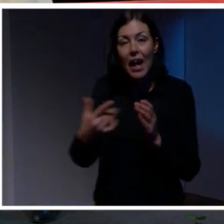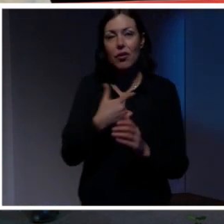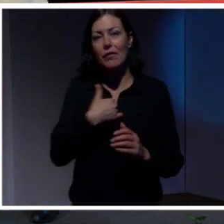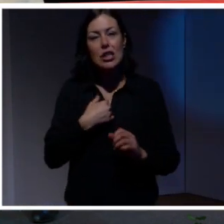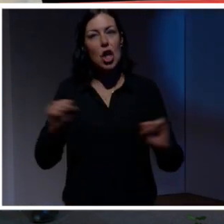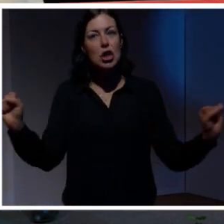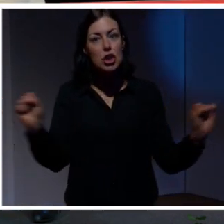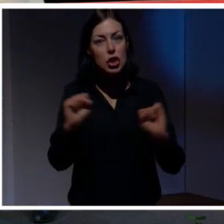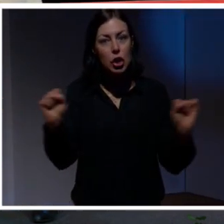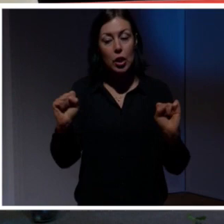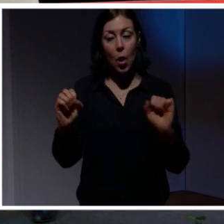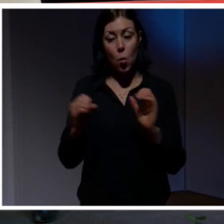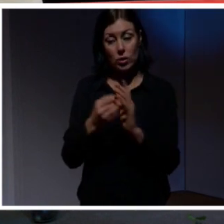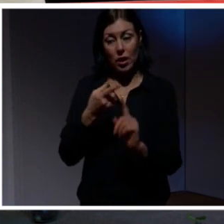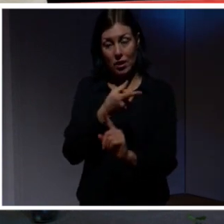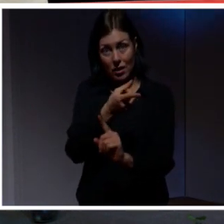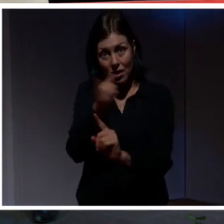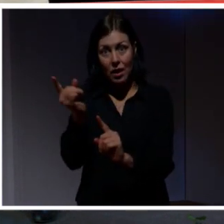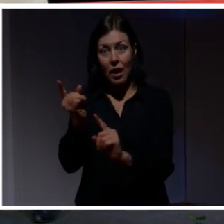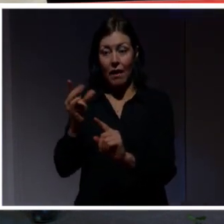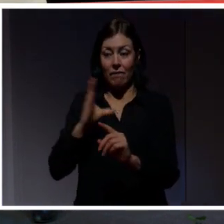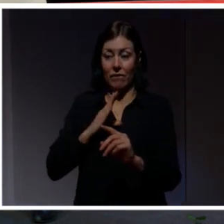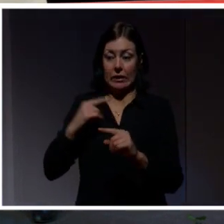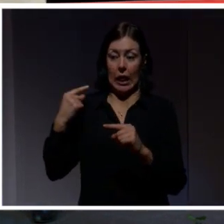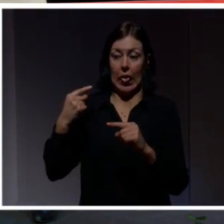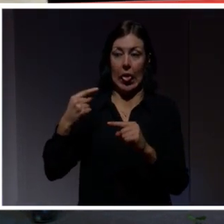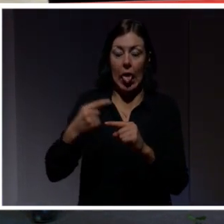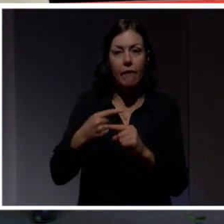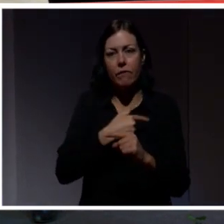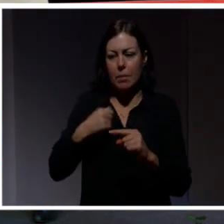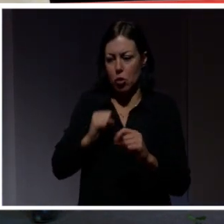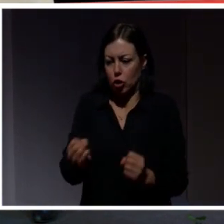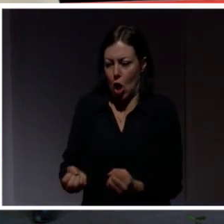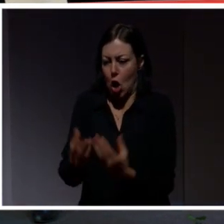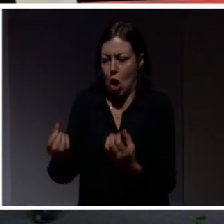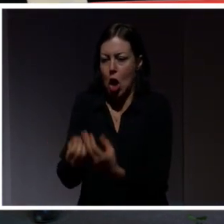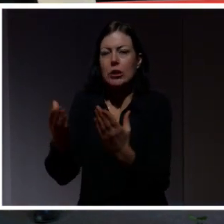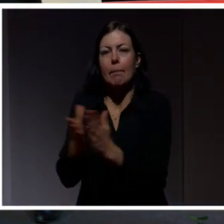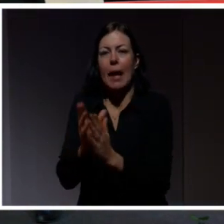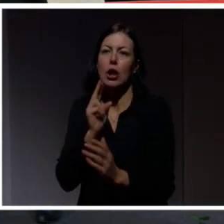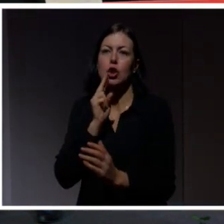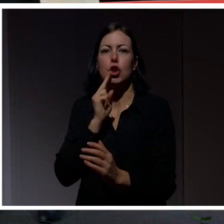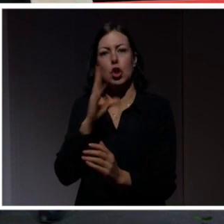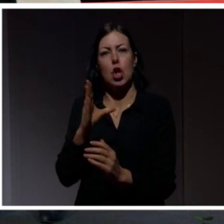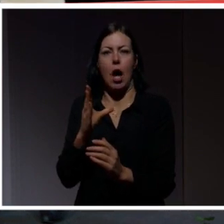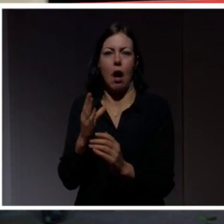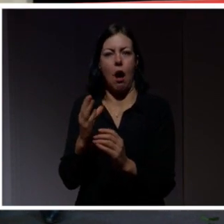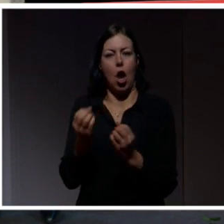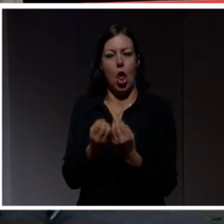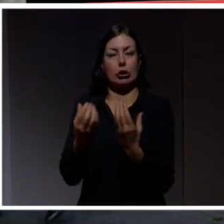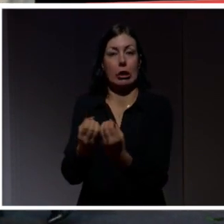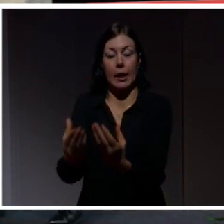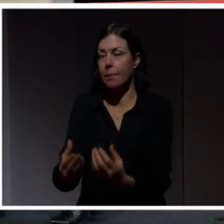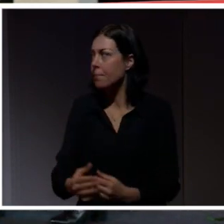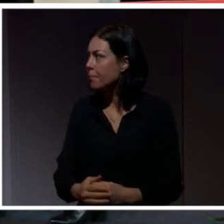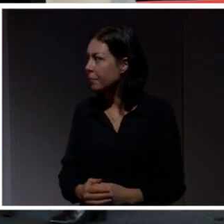at our doorstep and we need to confront them with new solutions. Okay, so this is actually not in my paper, but now that you said